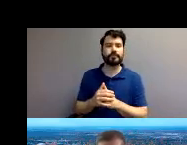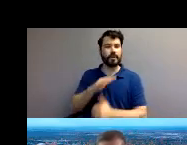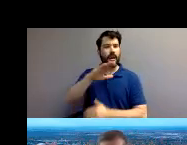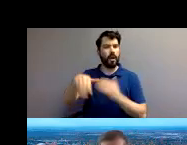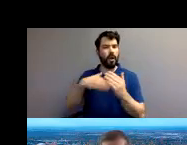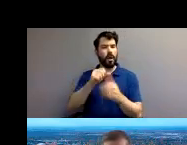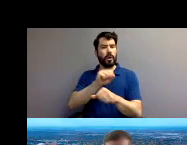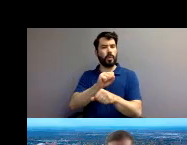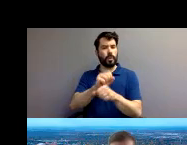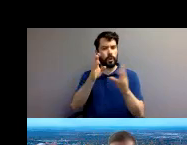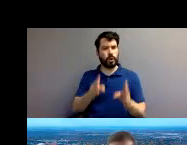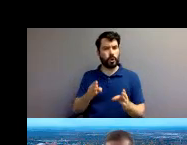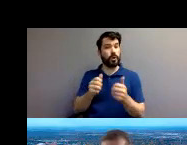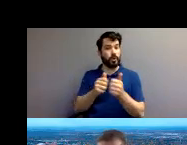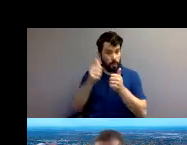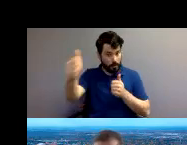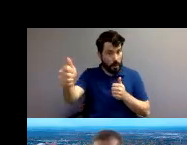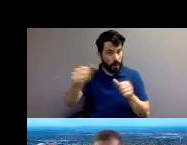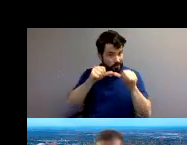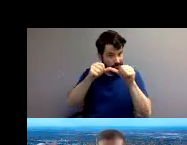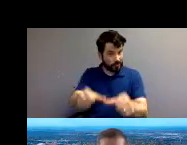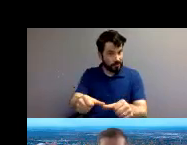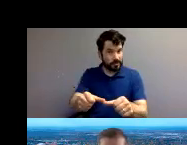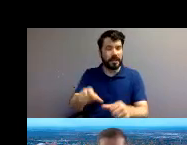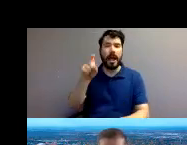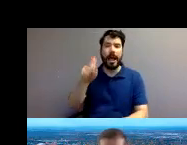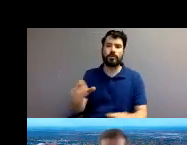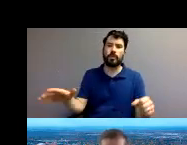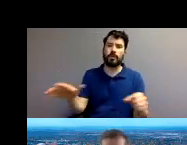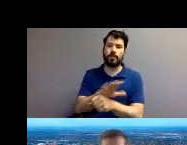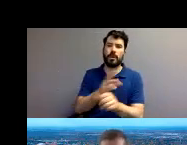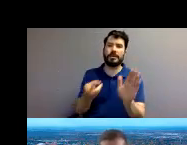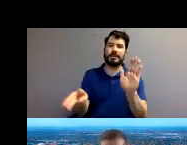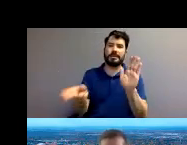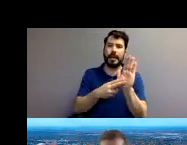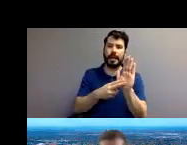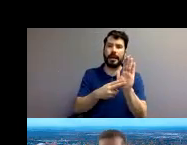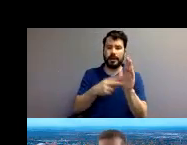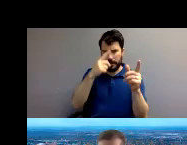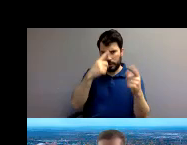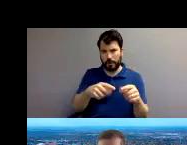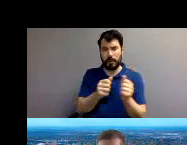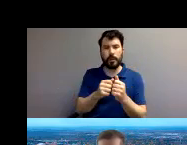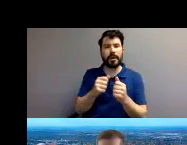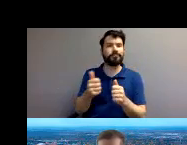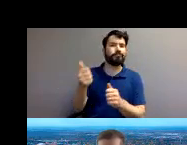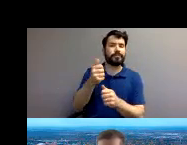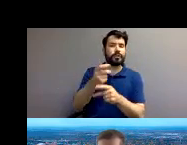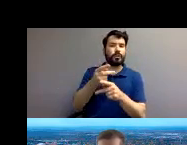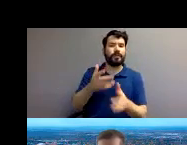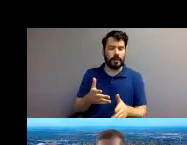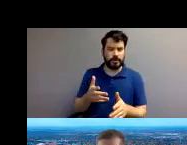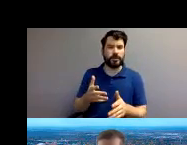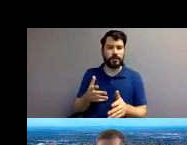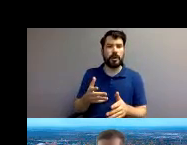remotely will need to have a completed signed agreement with their supervisor approving their current